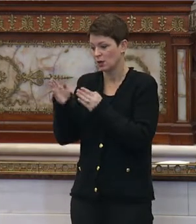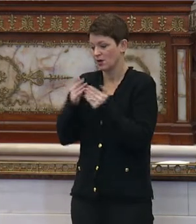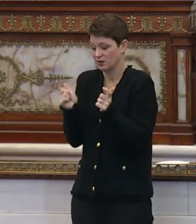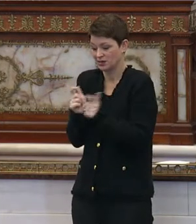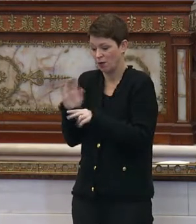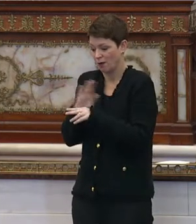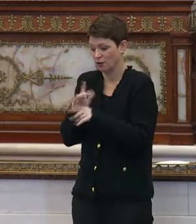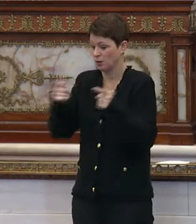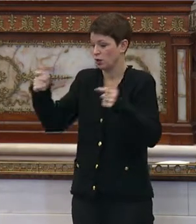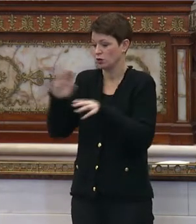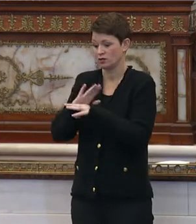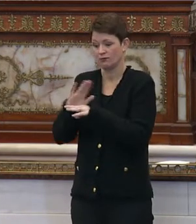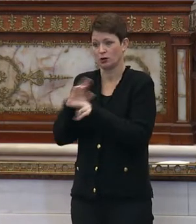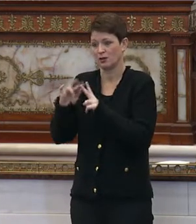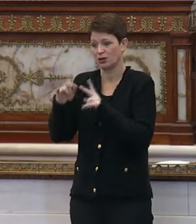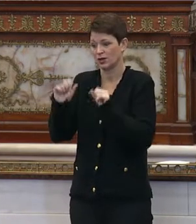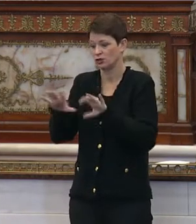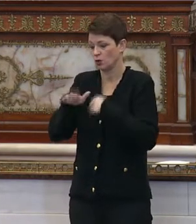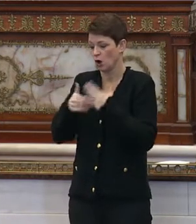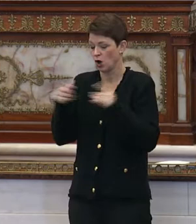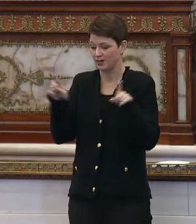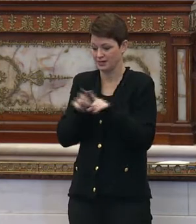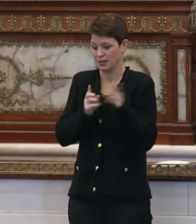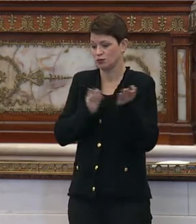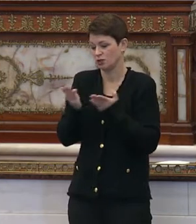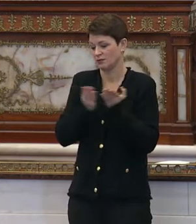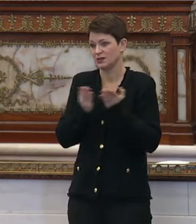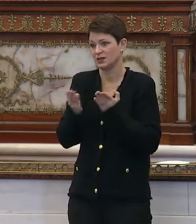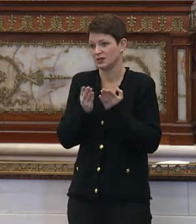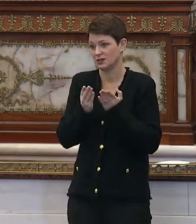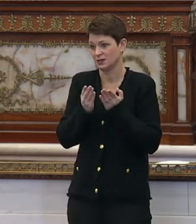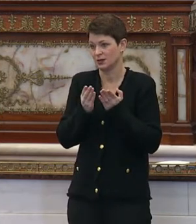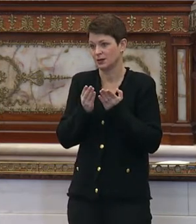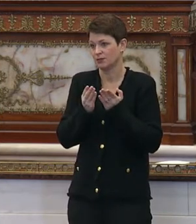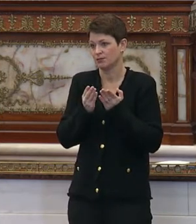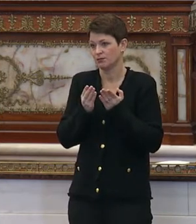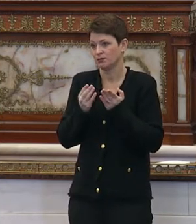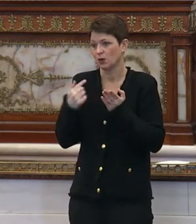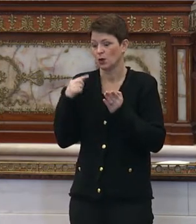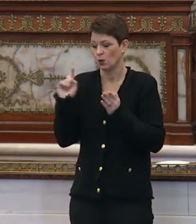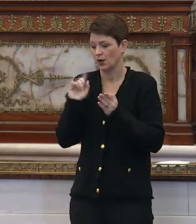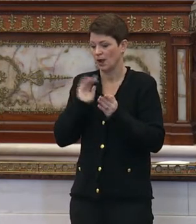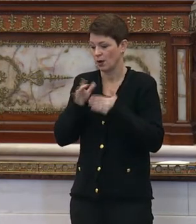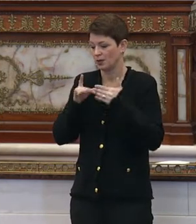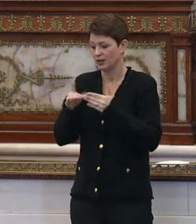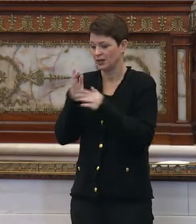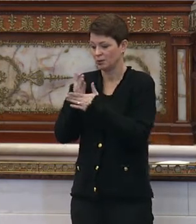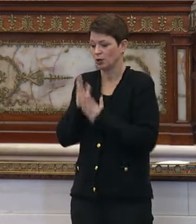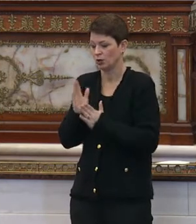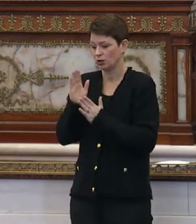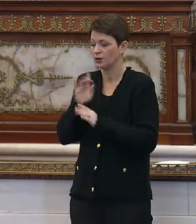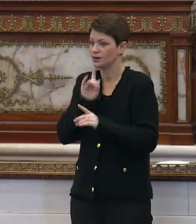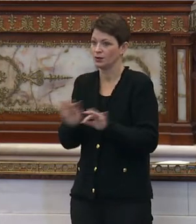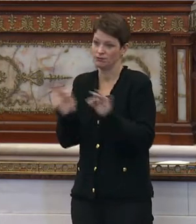firm or a larger firm that can do all the same services as, you know, where a lead partner would count.